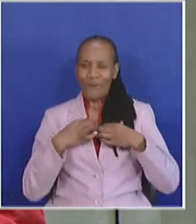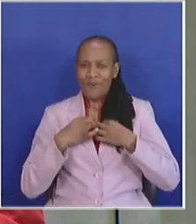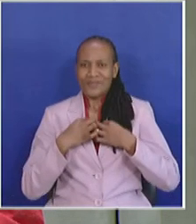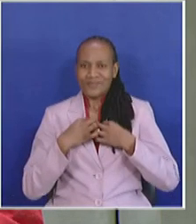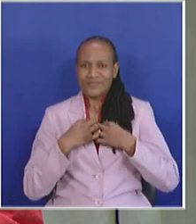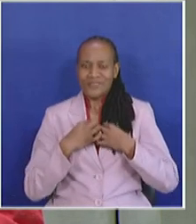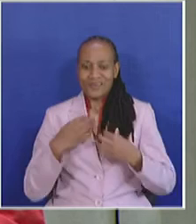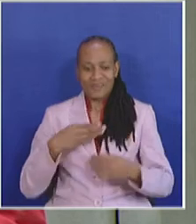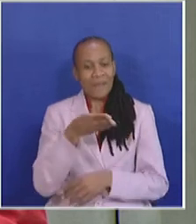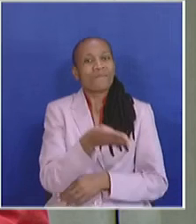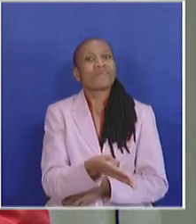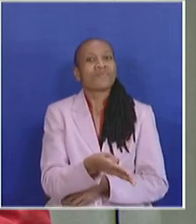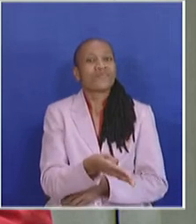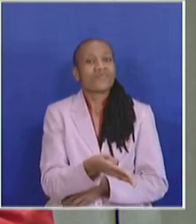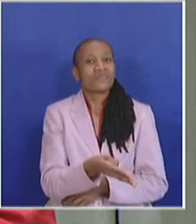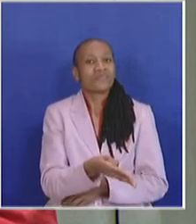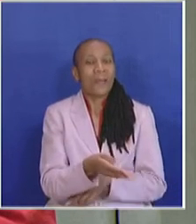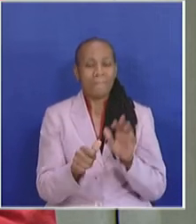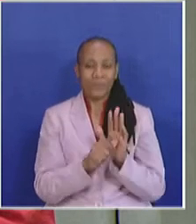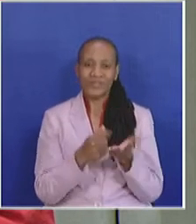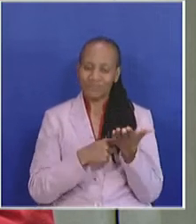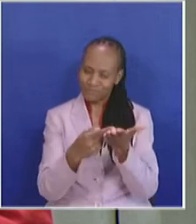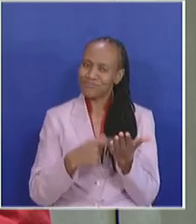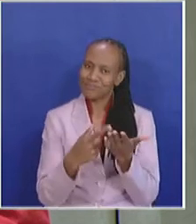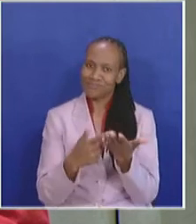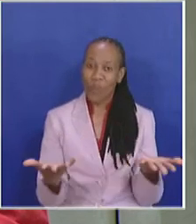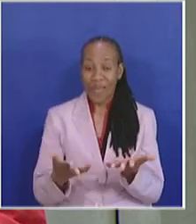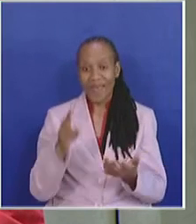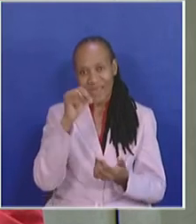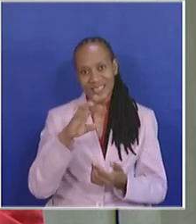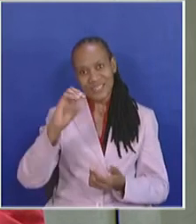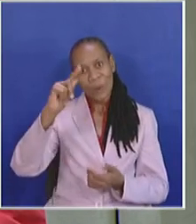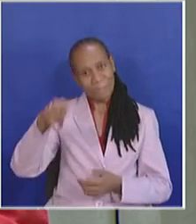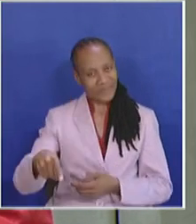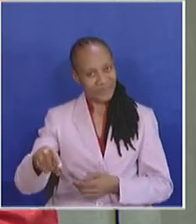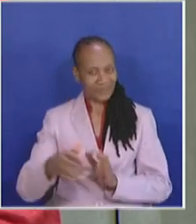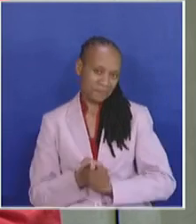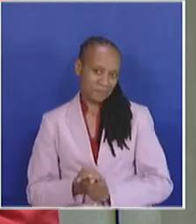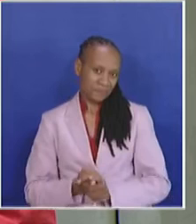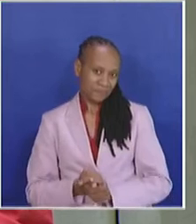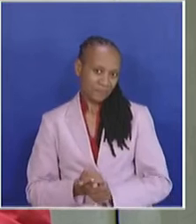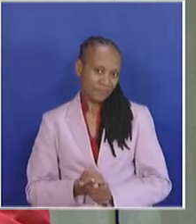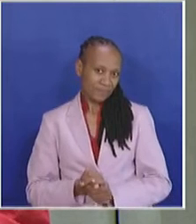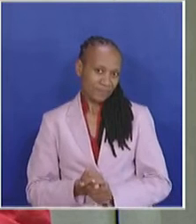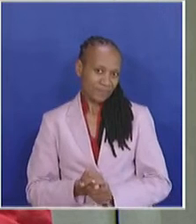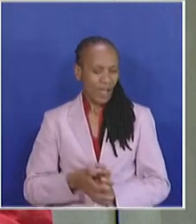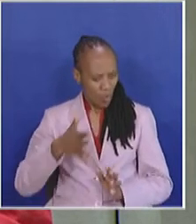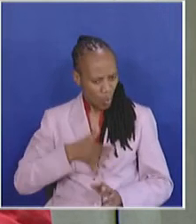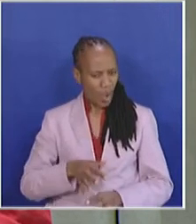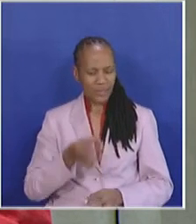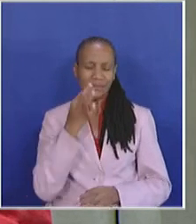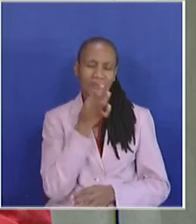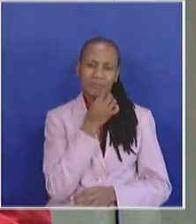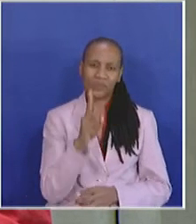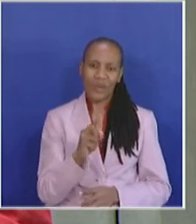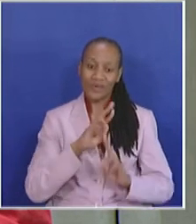privileged to participate in this very important debate in this August chamber and make an input on